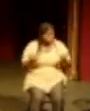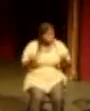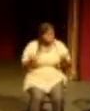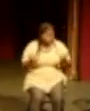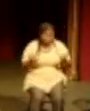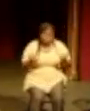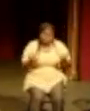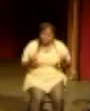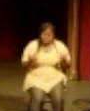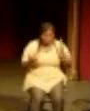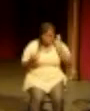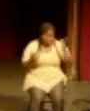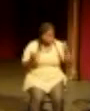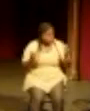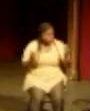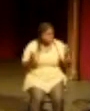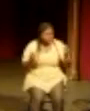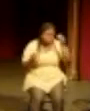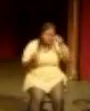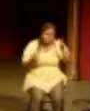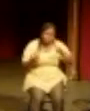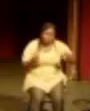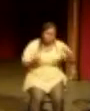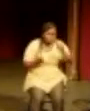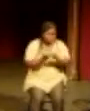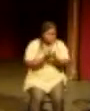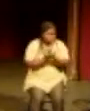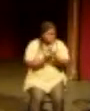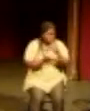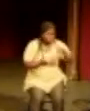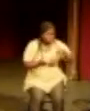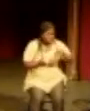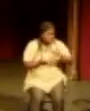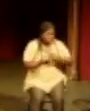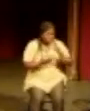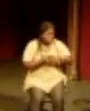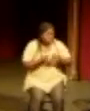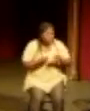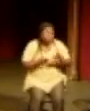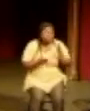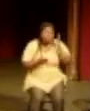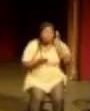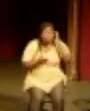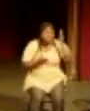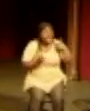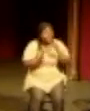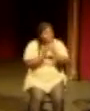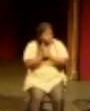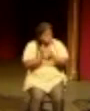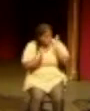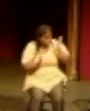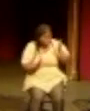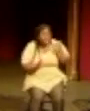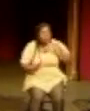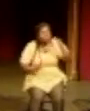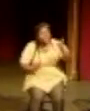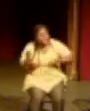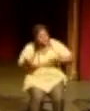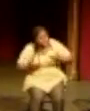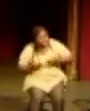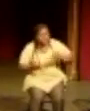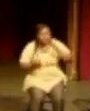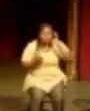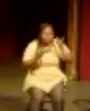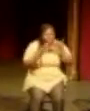before, will follow a similar agenda. I'll have some introductions to make, some thank yous, some